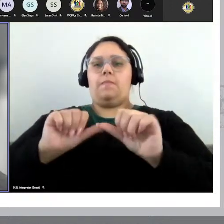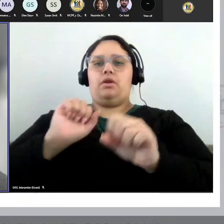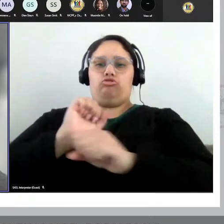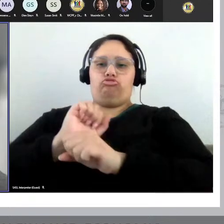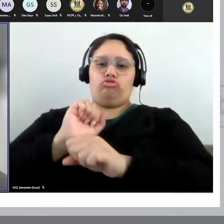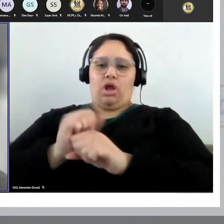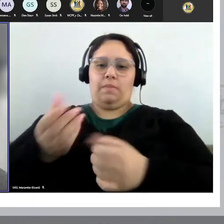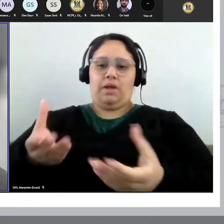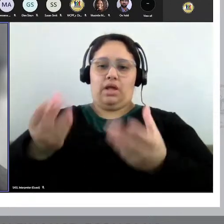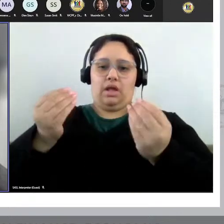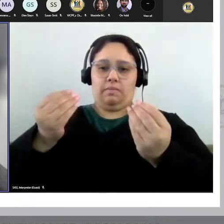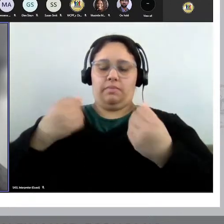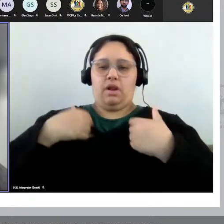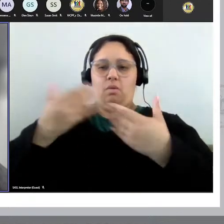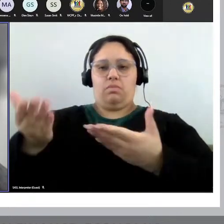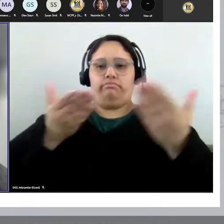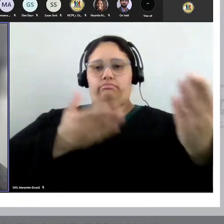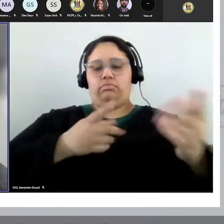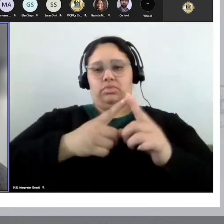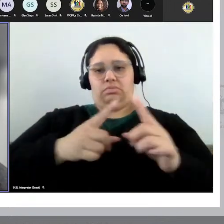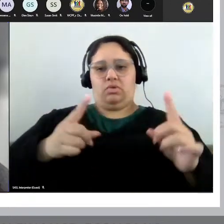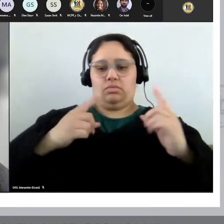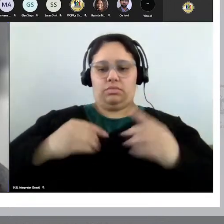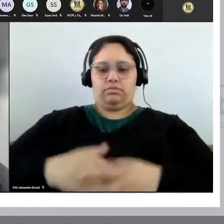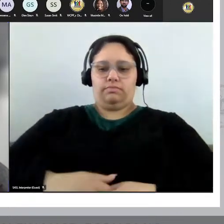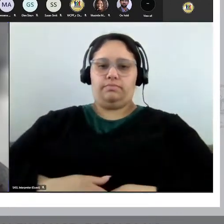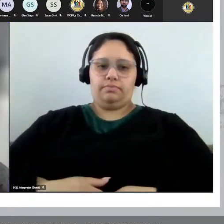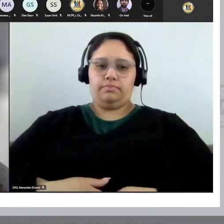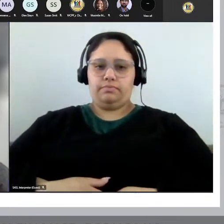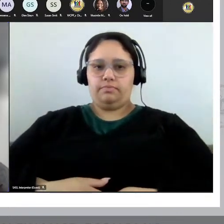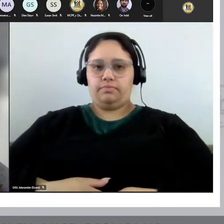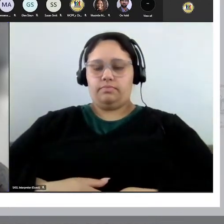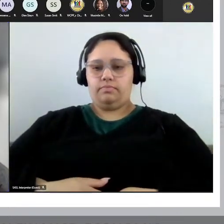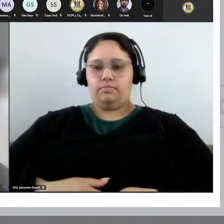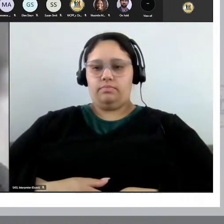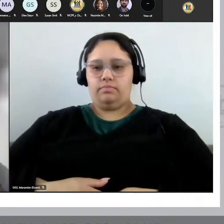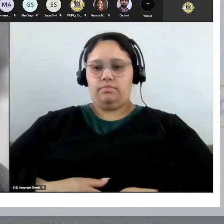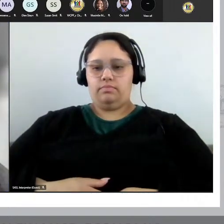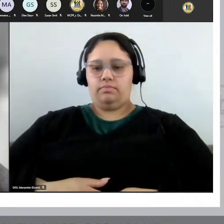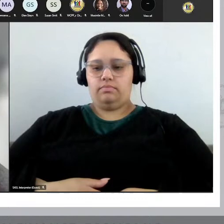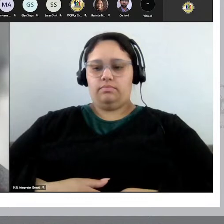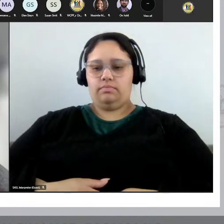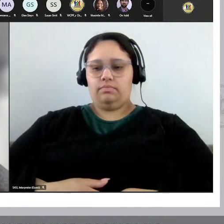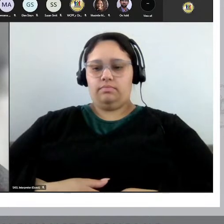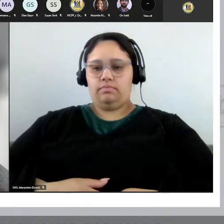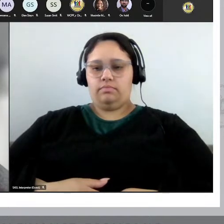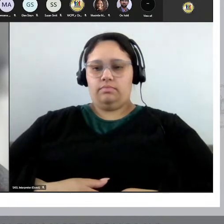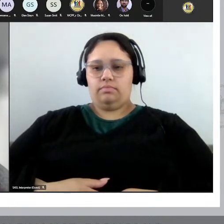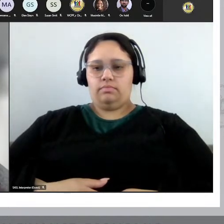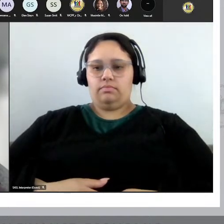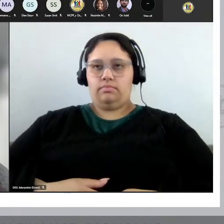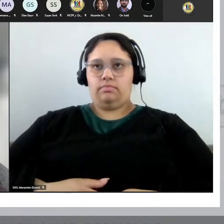employment? I'll now hand back to the department.